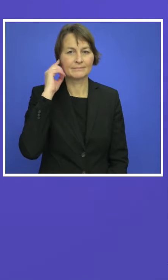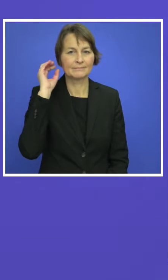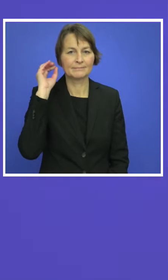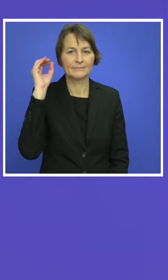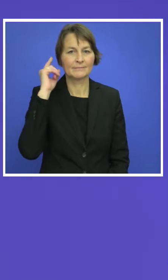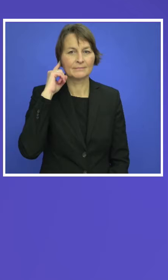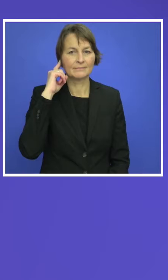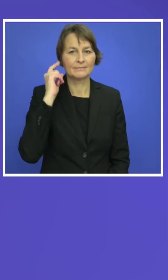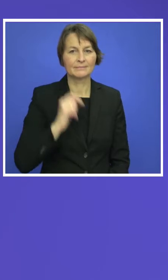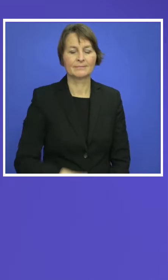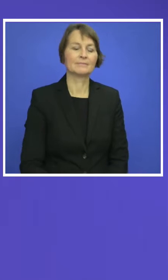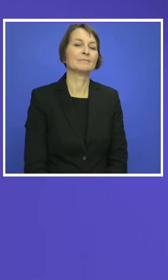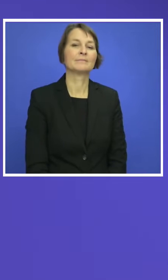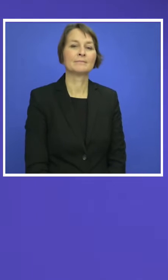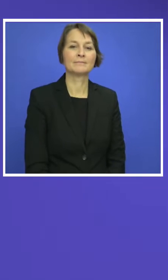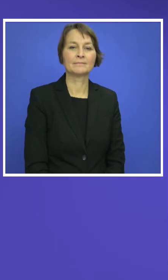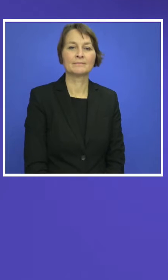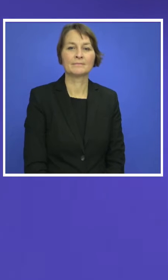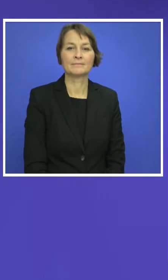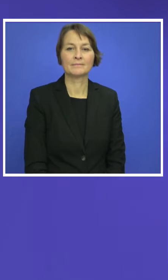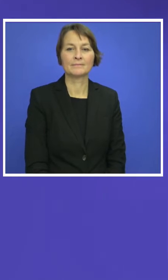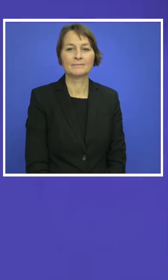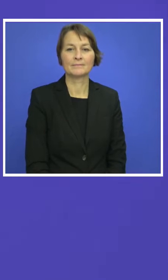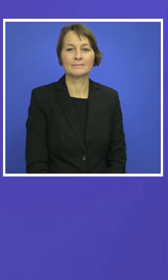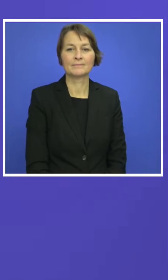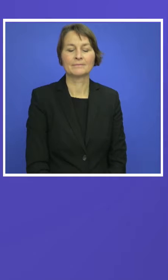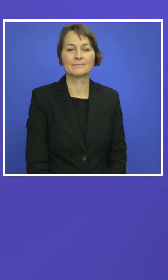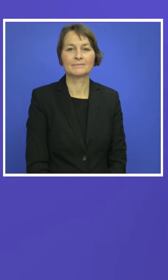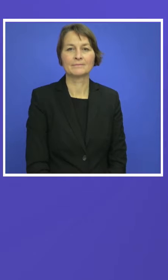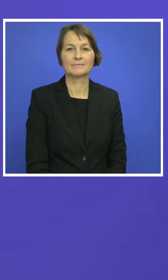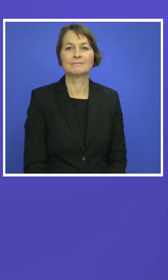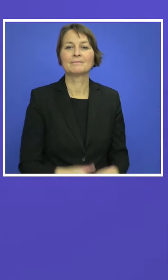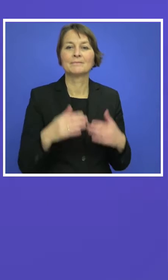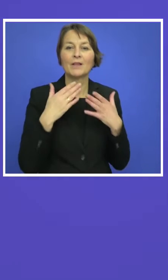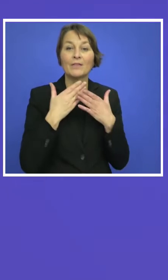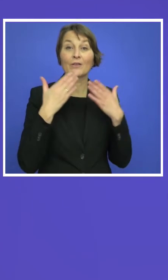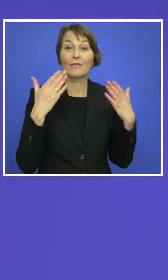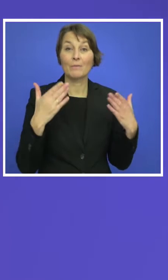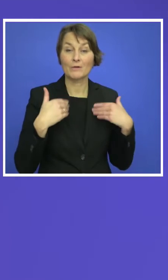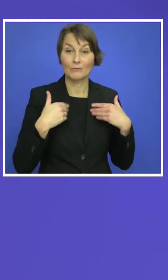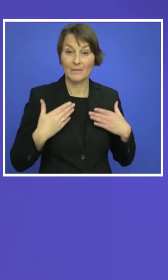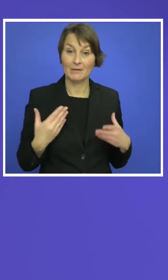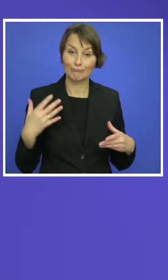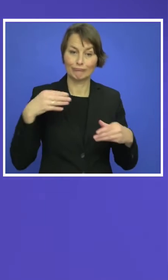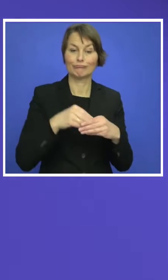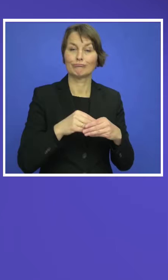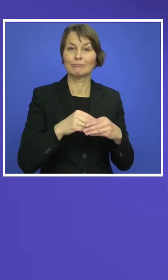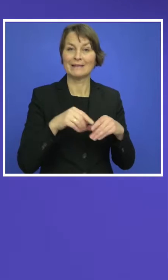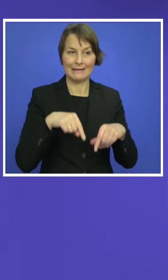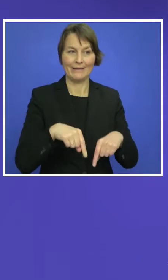Thank you. Thank you very much for allowing the opportunity to participate in this event. I believe